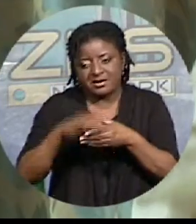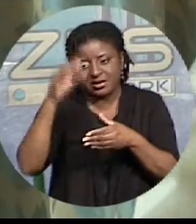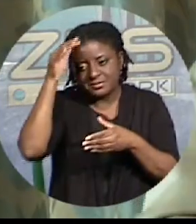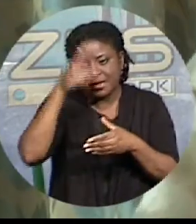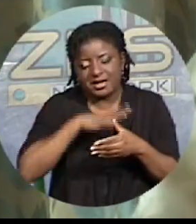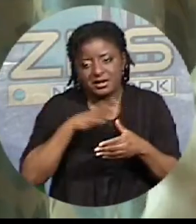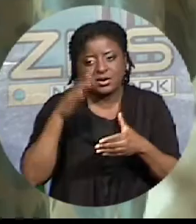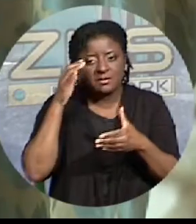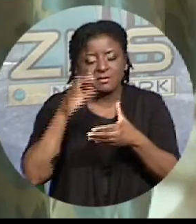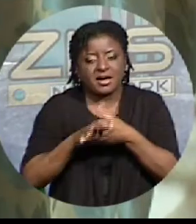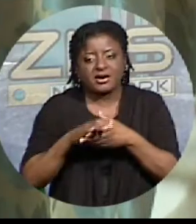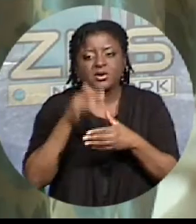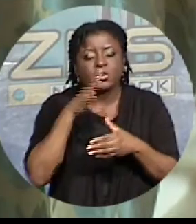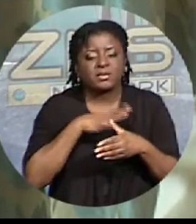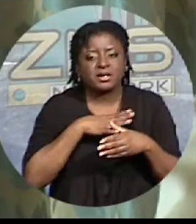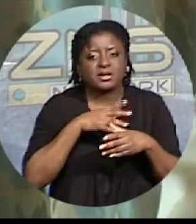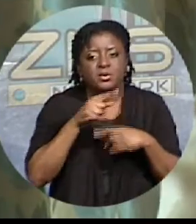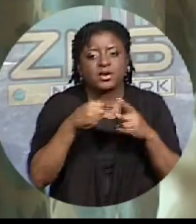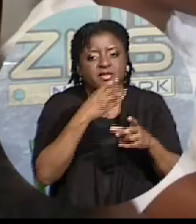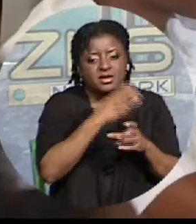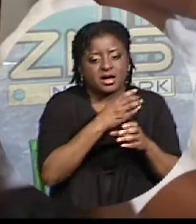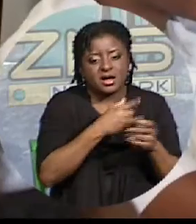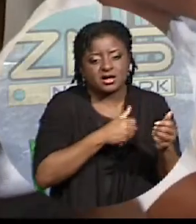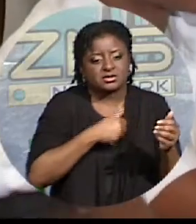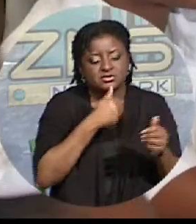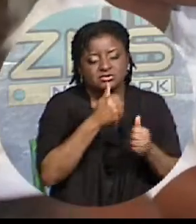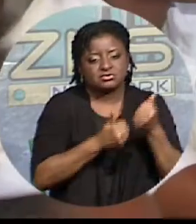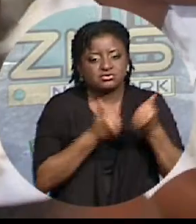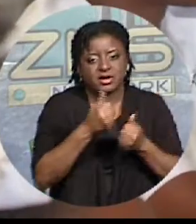hang up the phone, watch that.